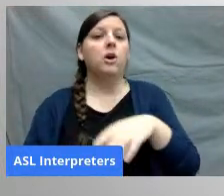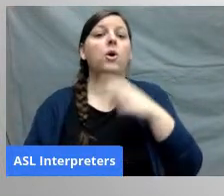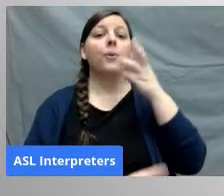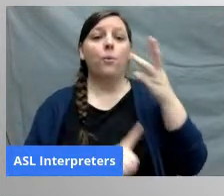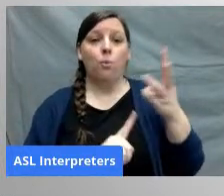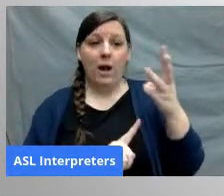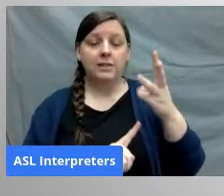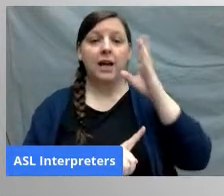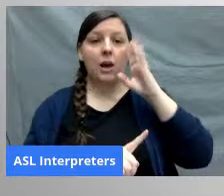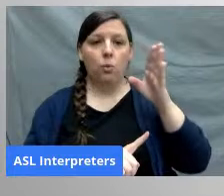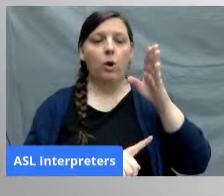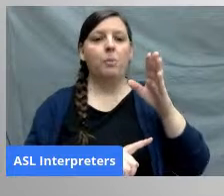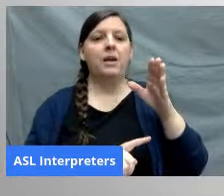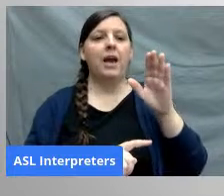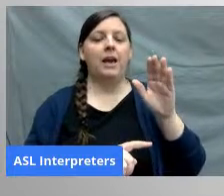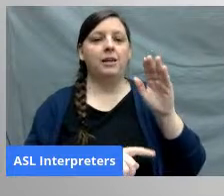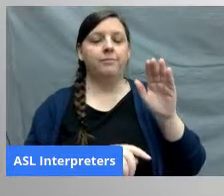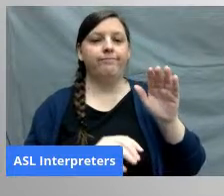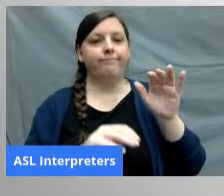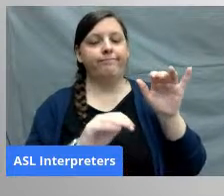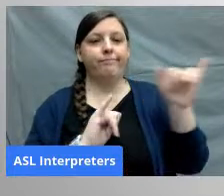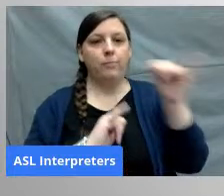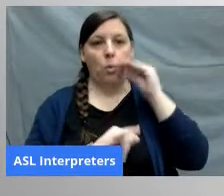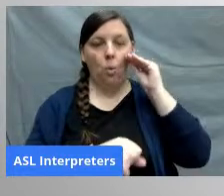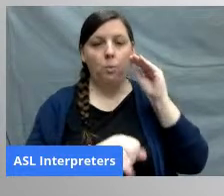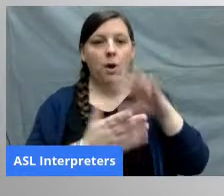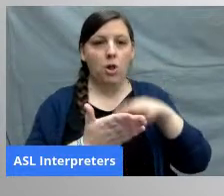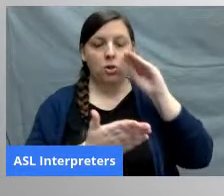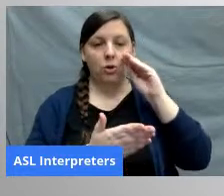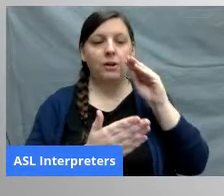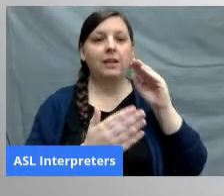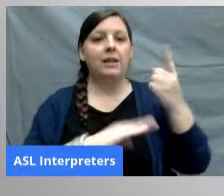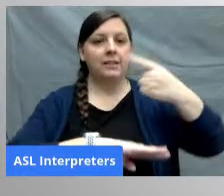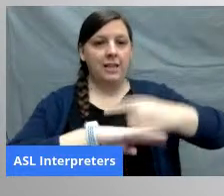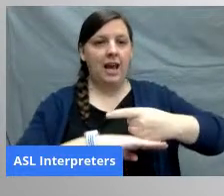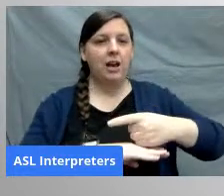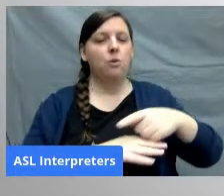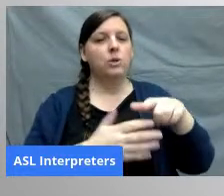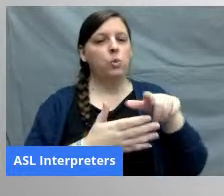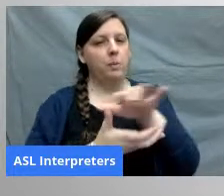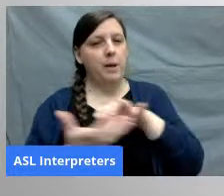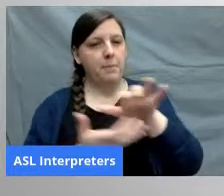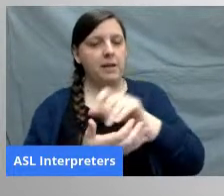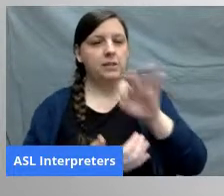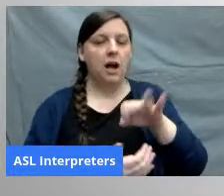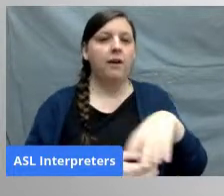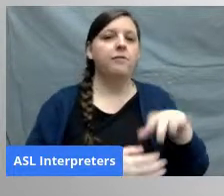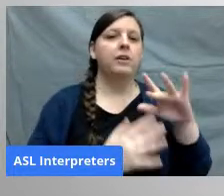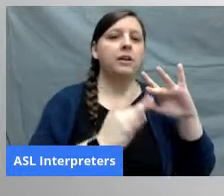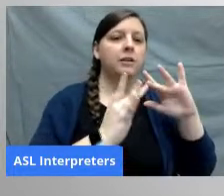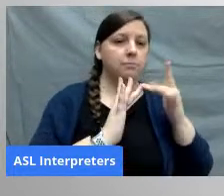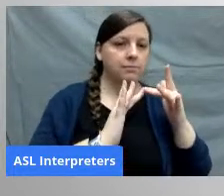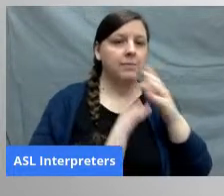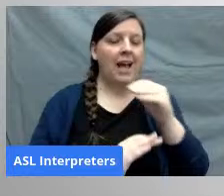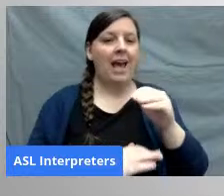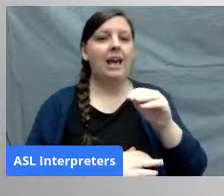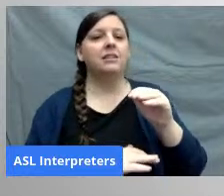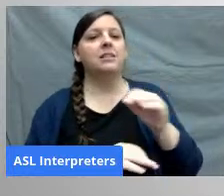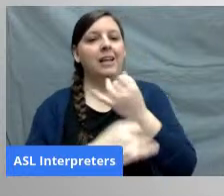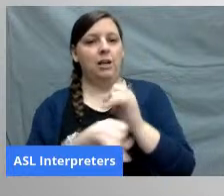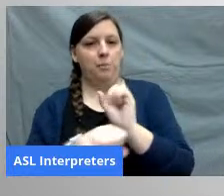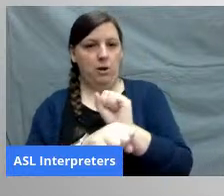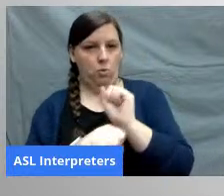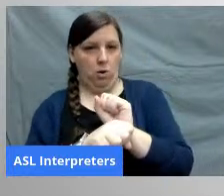synchronous, live, or asynchronous instruction. So we will have a gradual increase of in-person days as